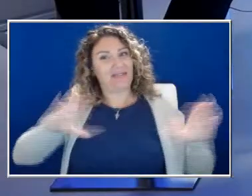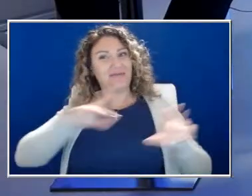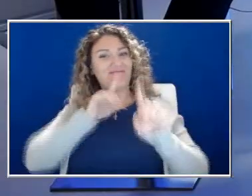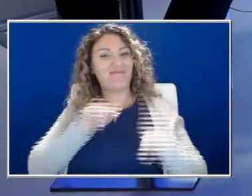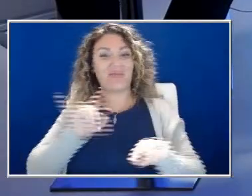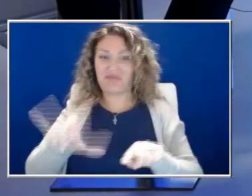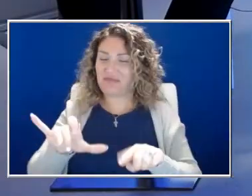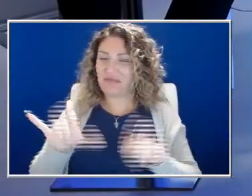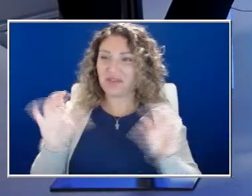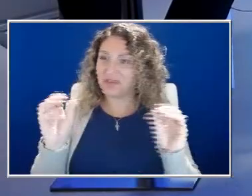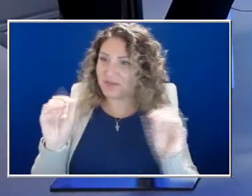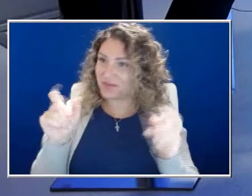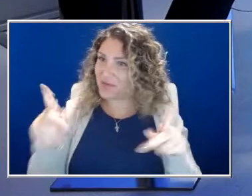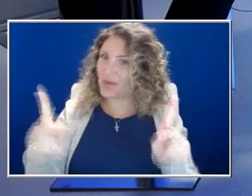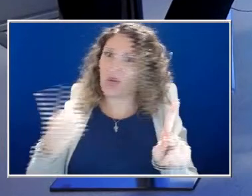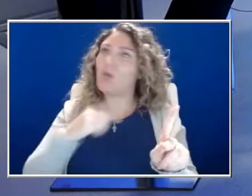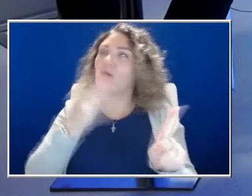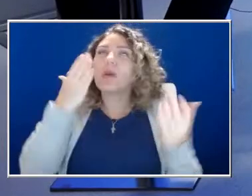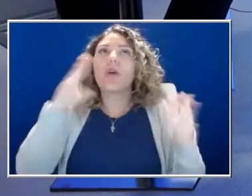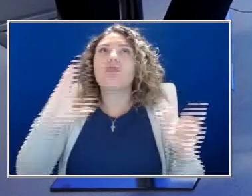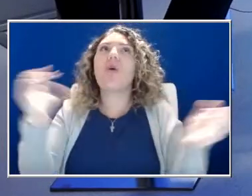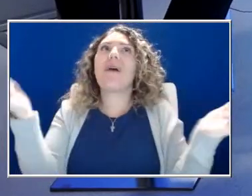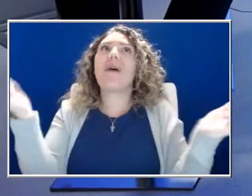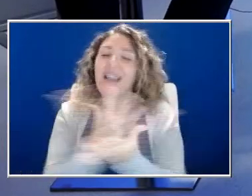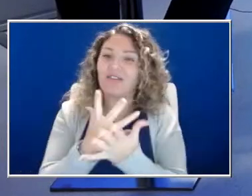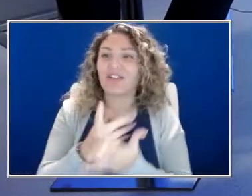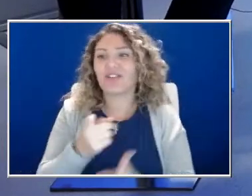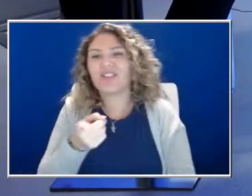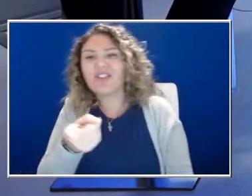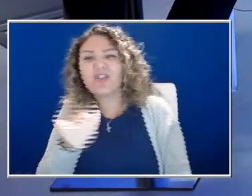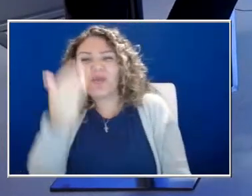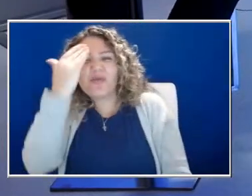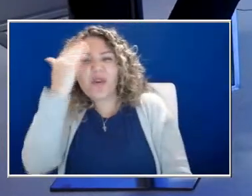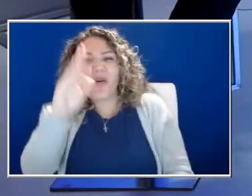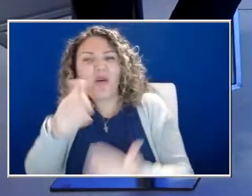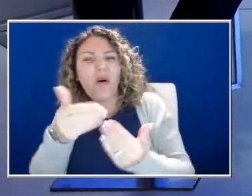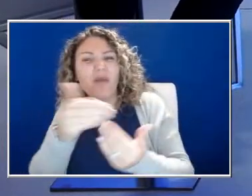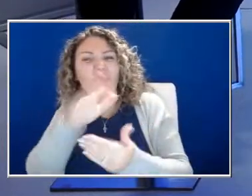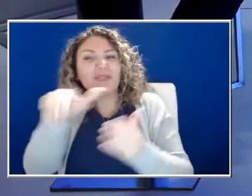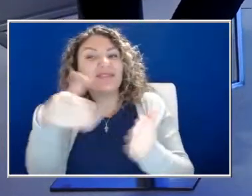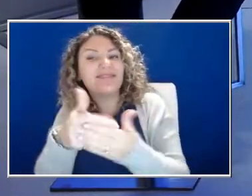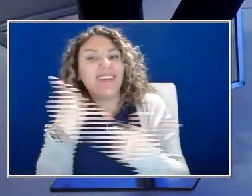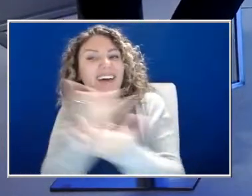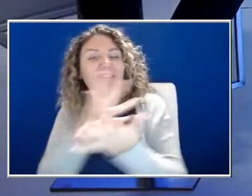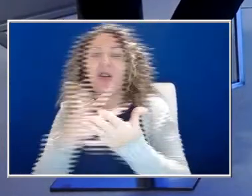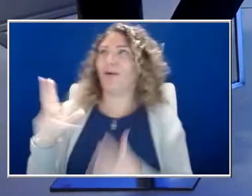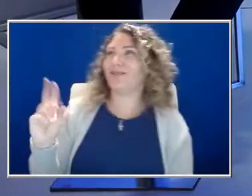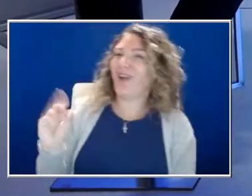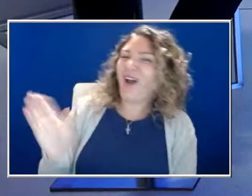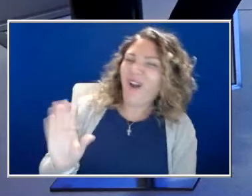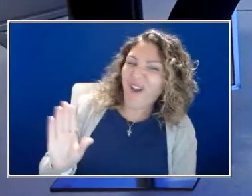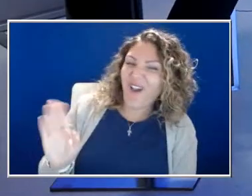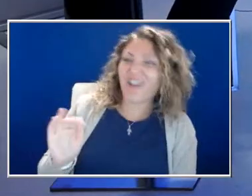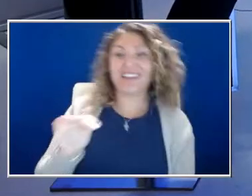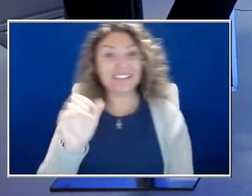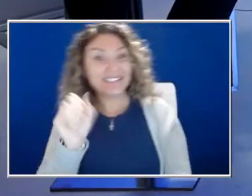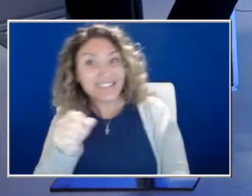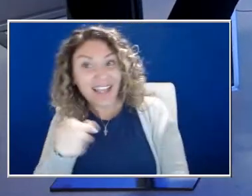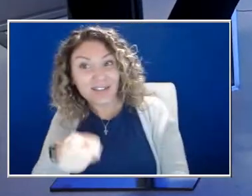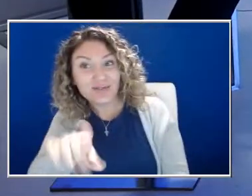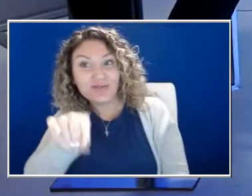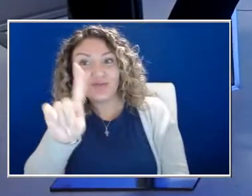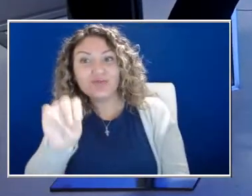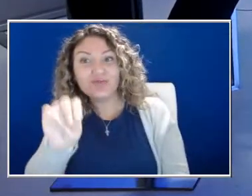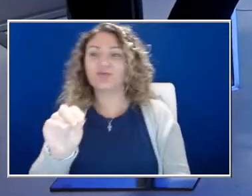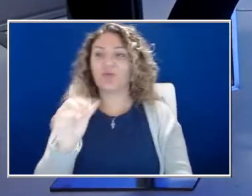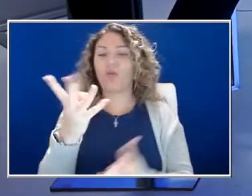problem. We don't know every single thing. I always say, kind of almost everything. No. Yeah, you do. Yes, you do. I have one last question for you.